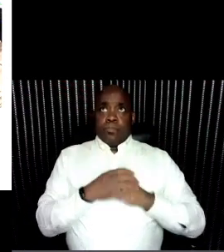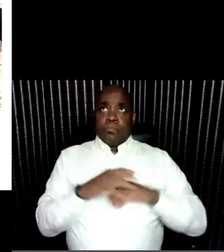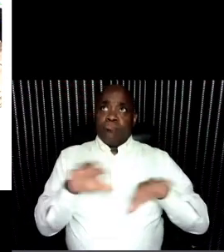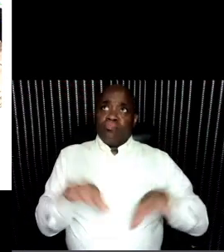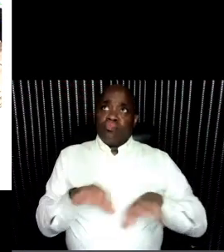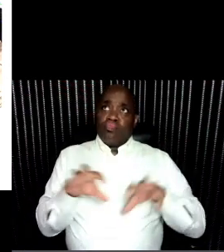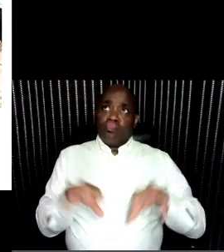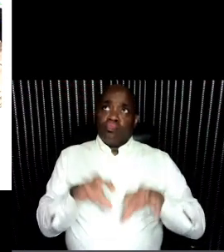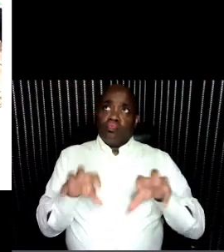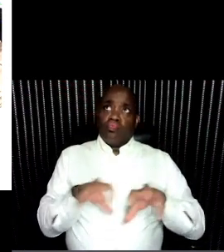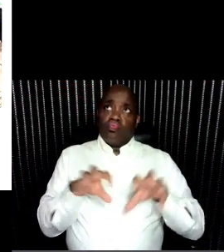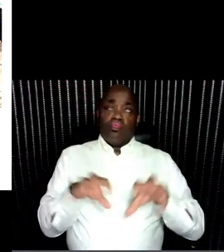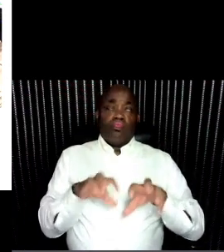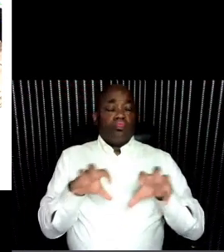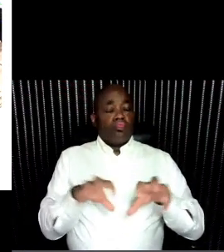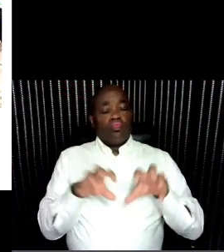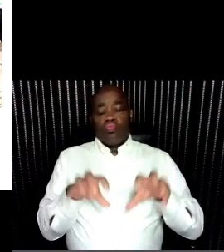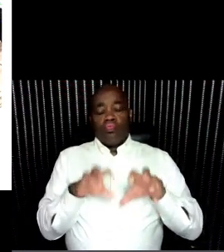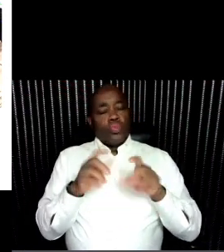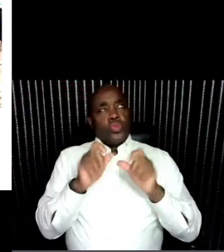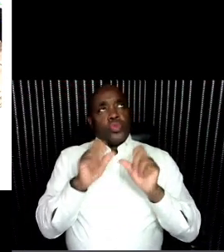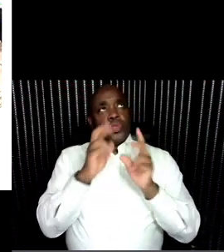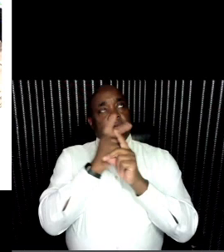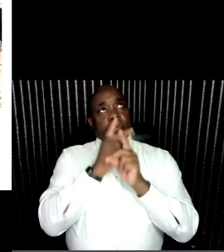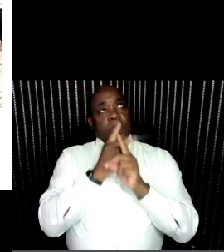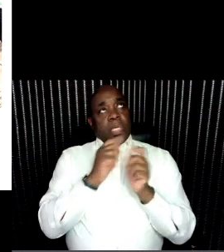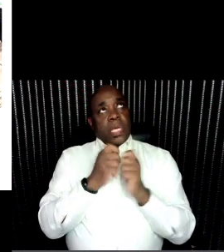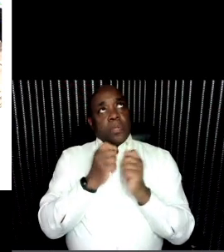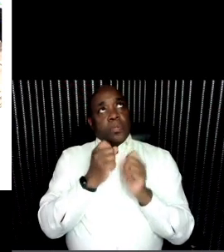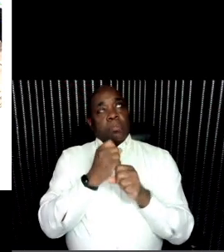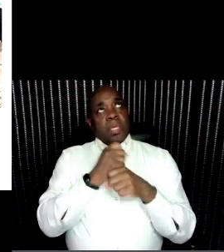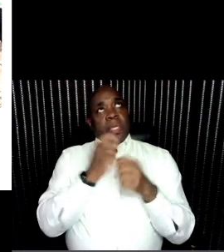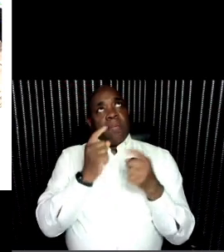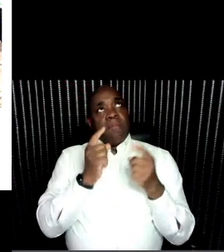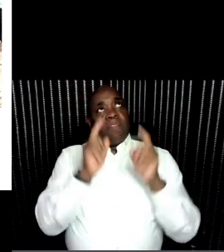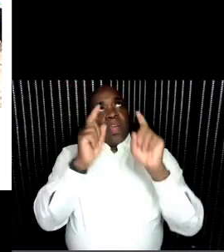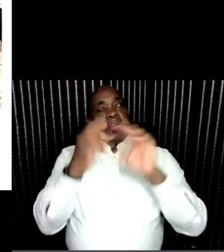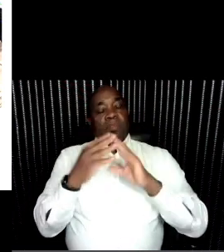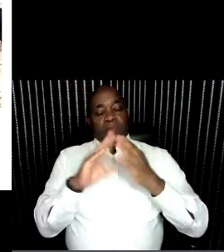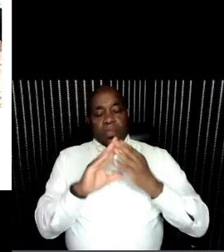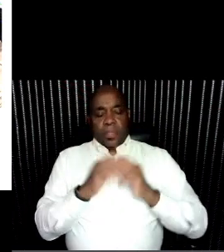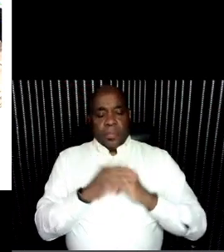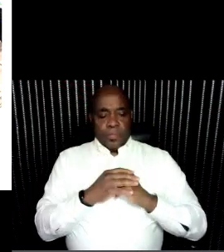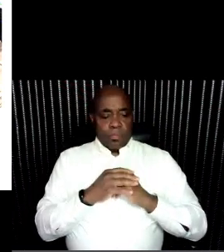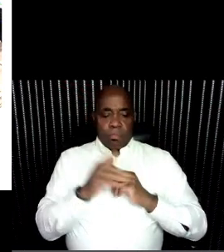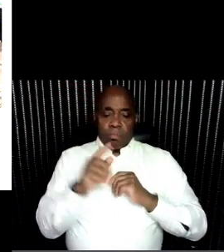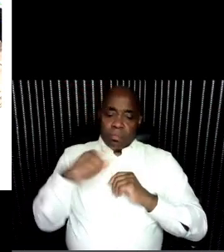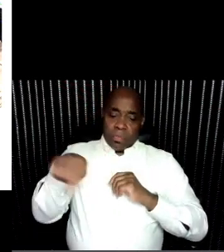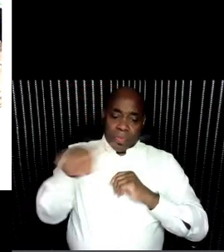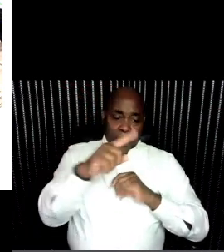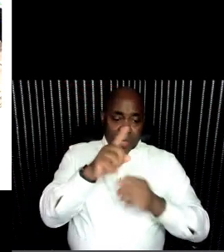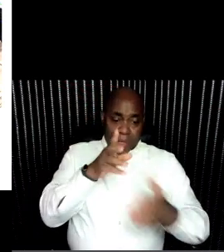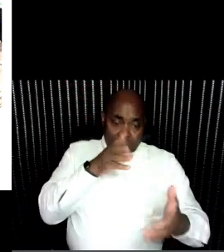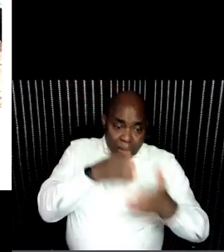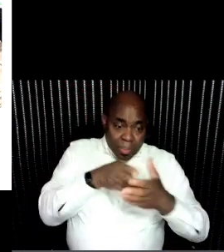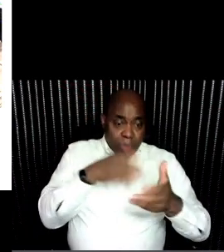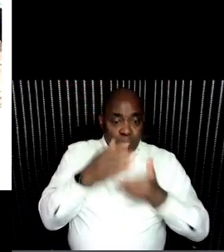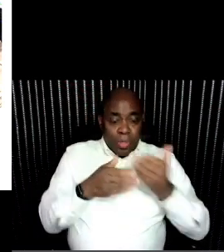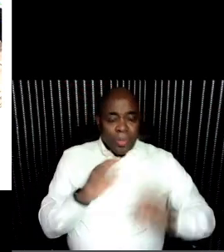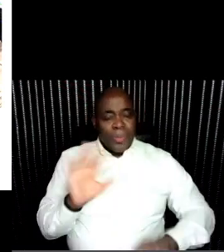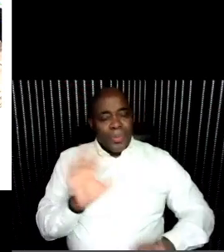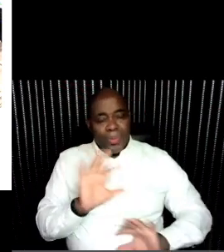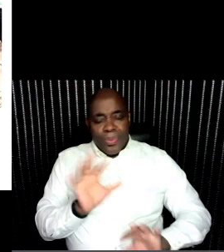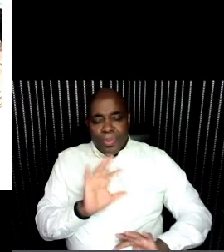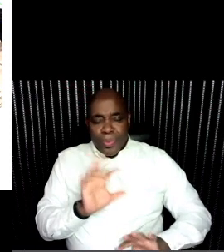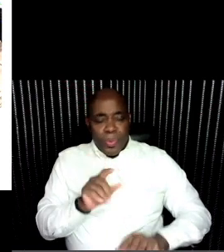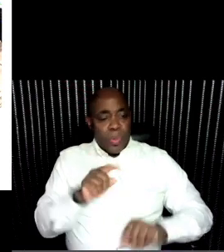figure out how to make an effective town. So they are not opposed to progress. What they are